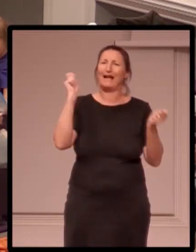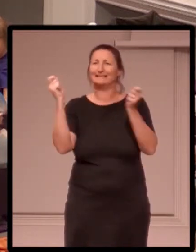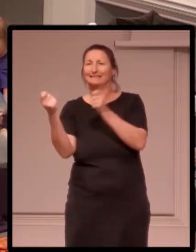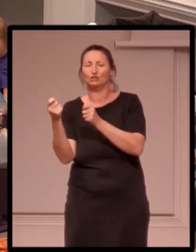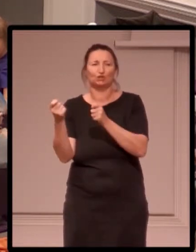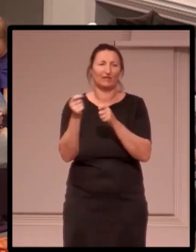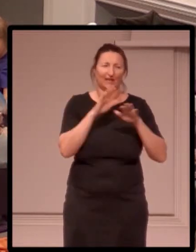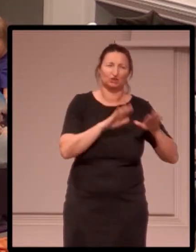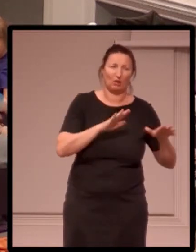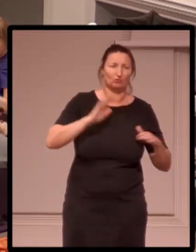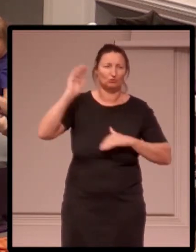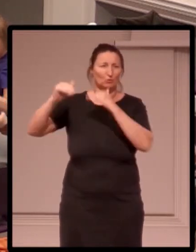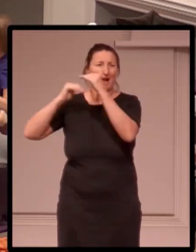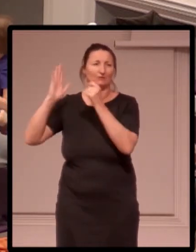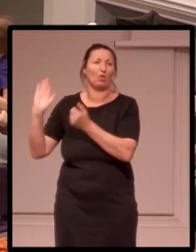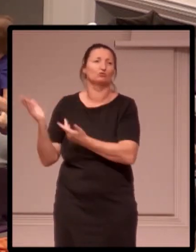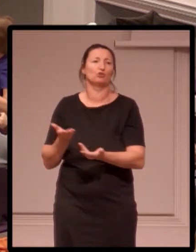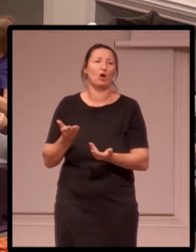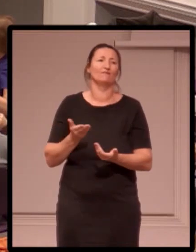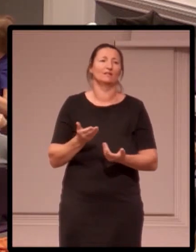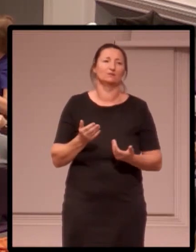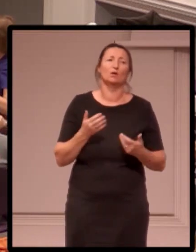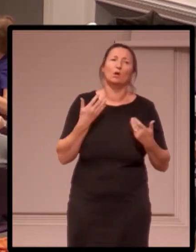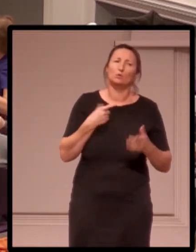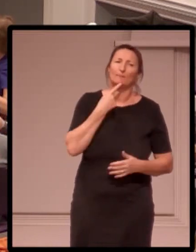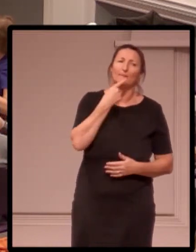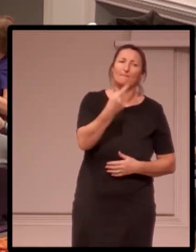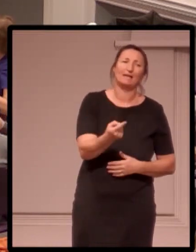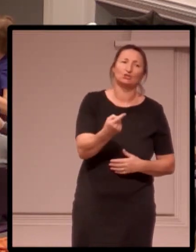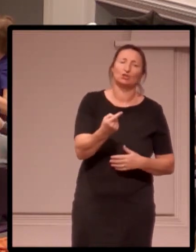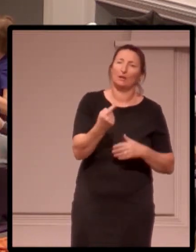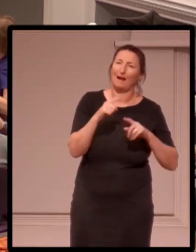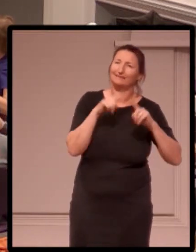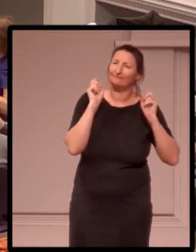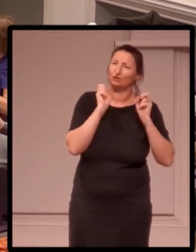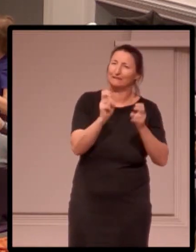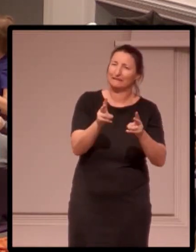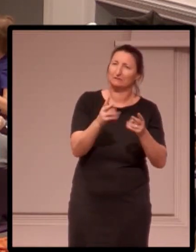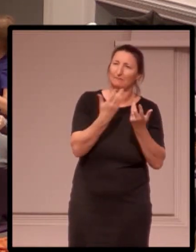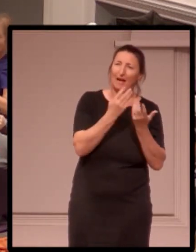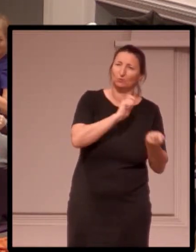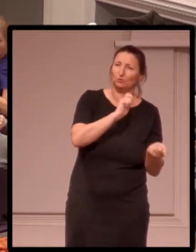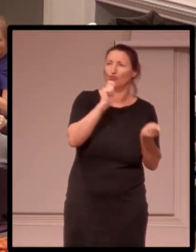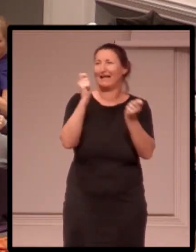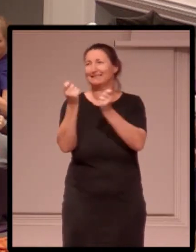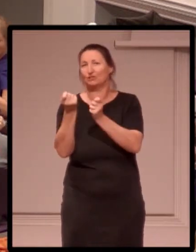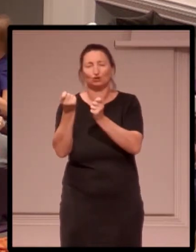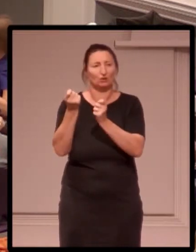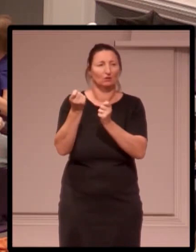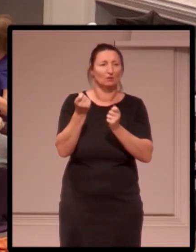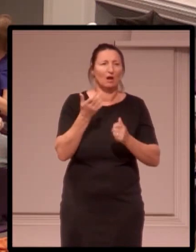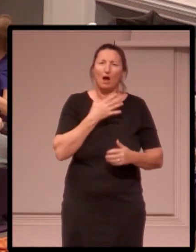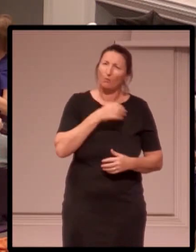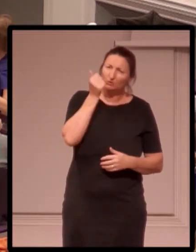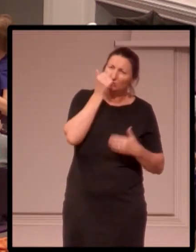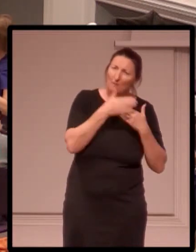What are the challenges now? And like you just mentioned, about being lost in the system. So I'd just like to get more of an